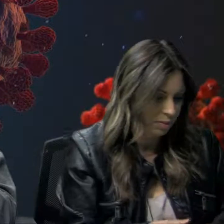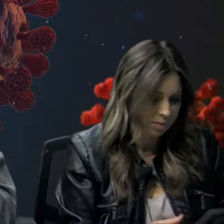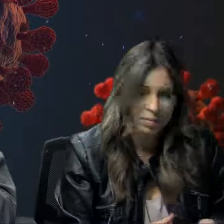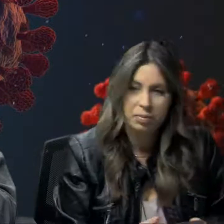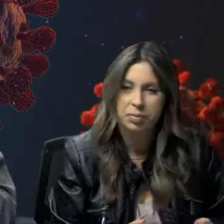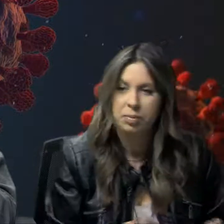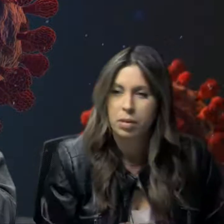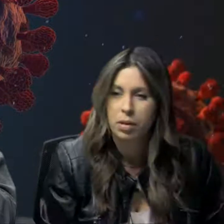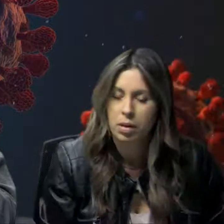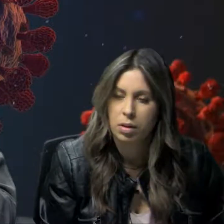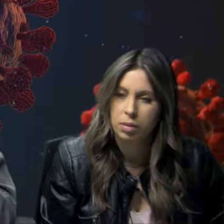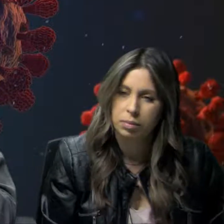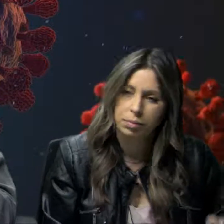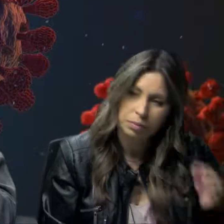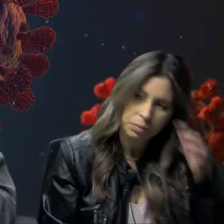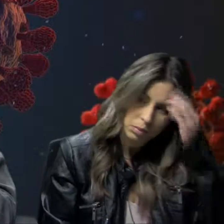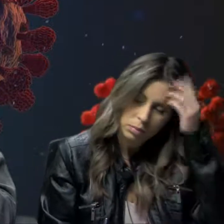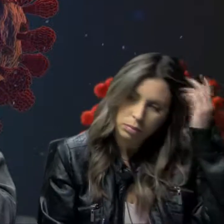crisis.